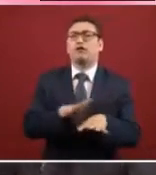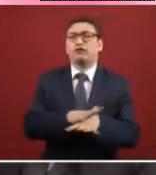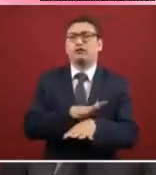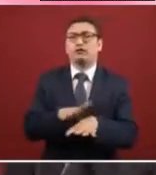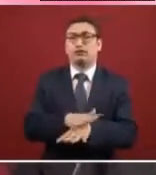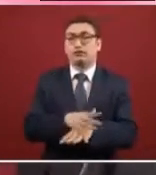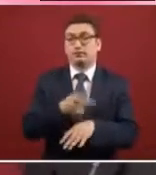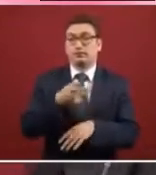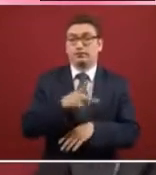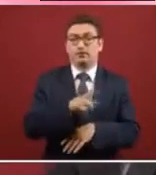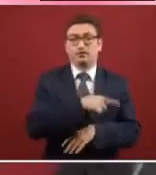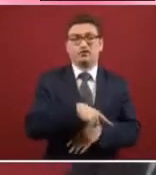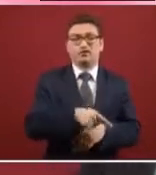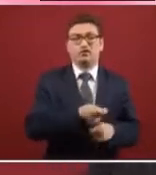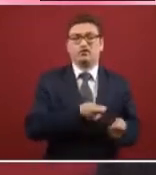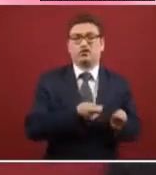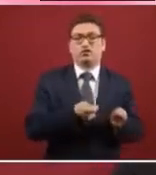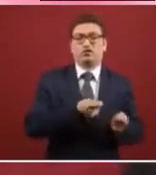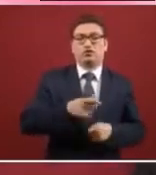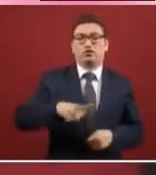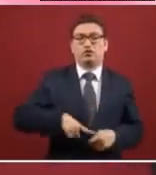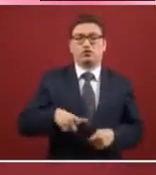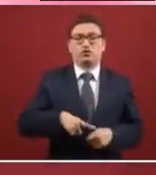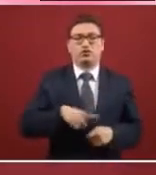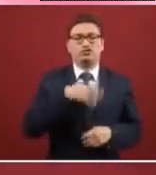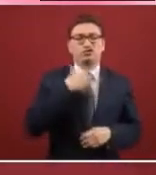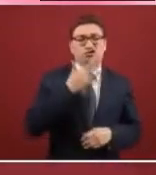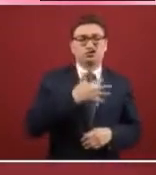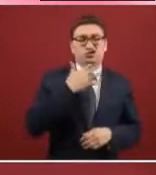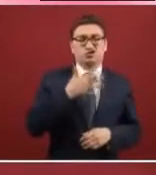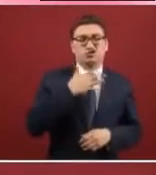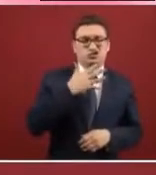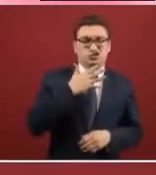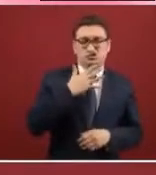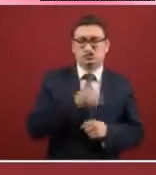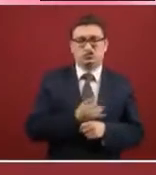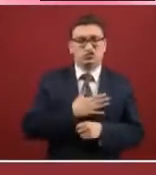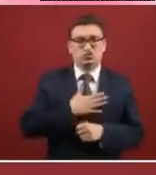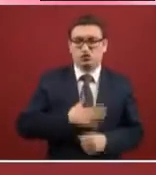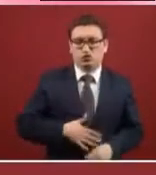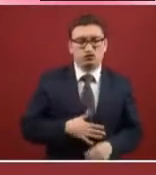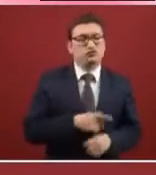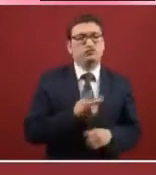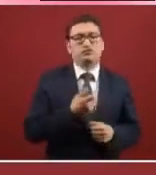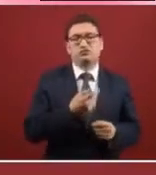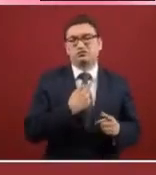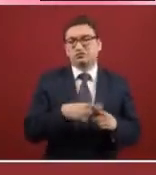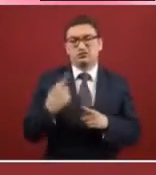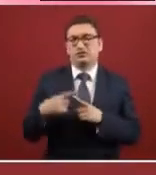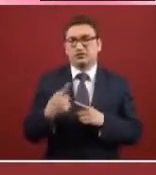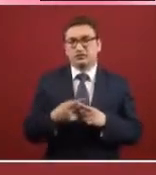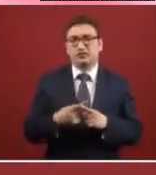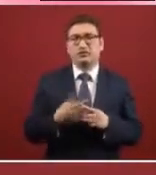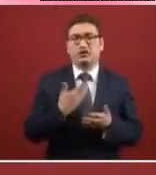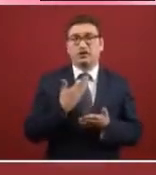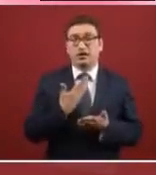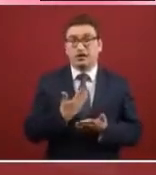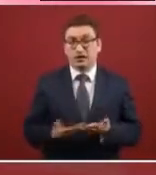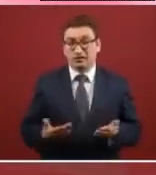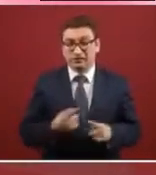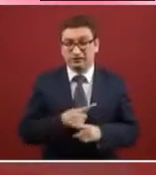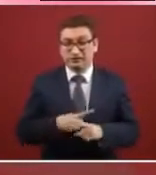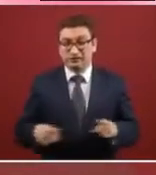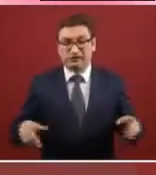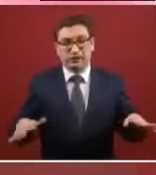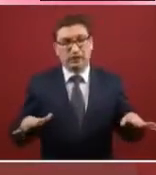mantuvieron el mismo régimen de corrupción. And they continued the same regimen of corruption, of injustice and privileges. And of